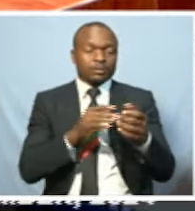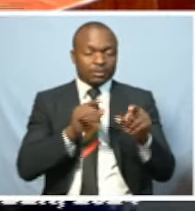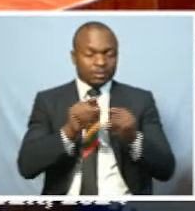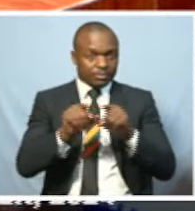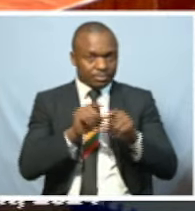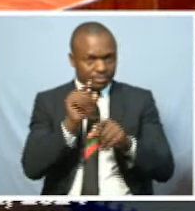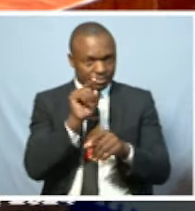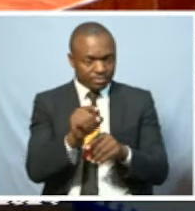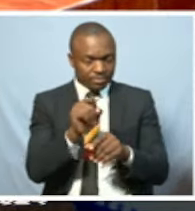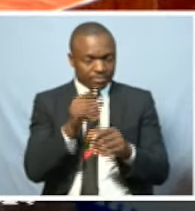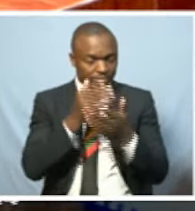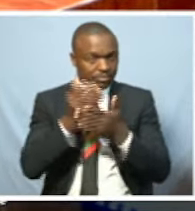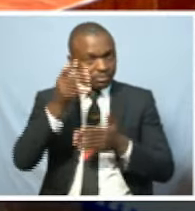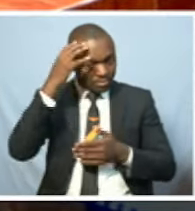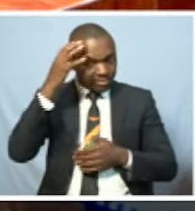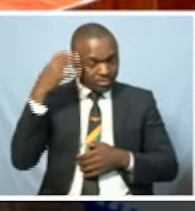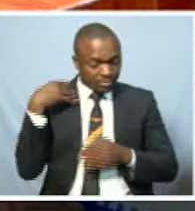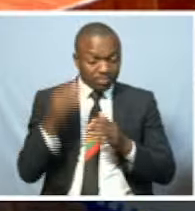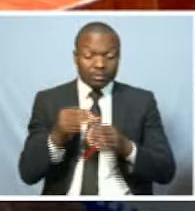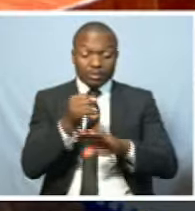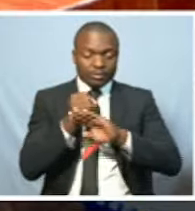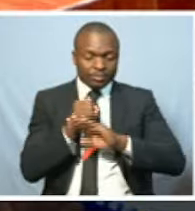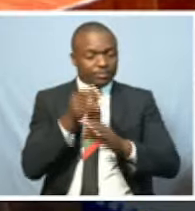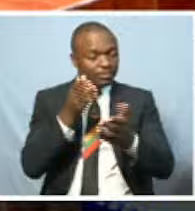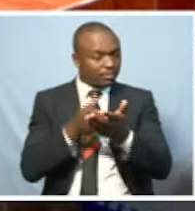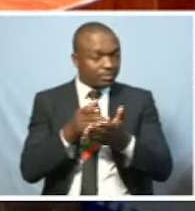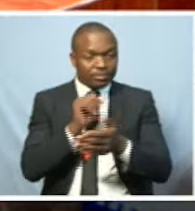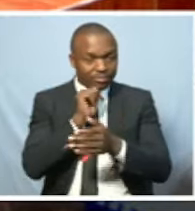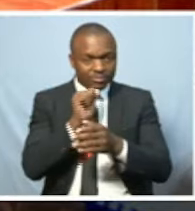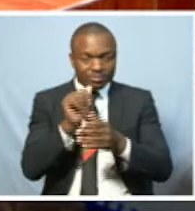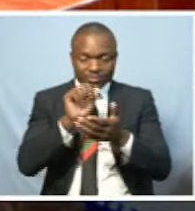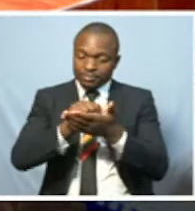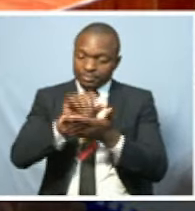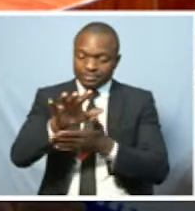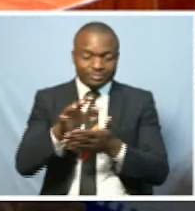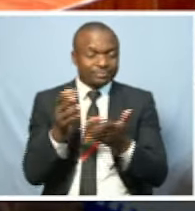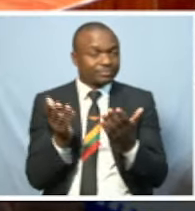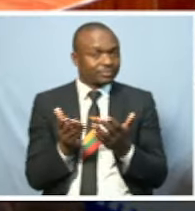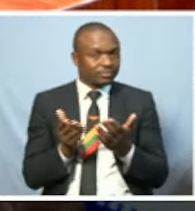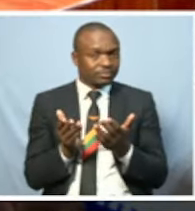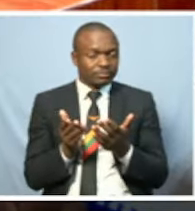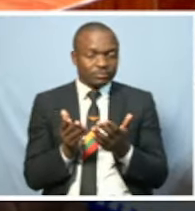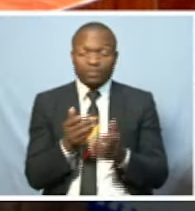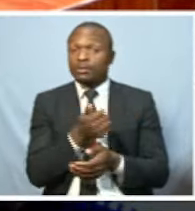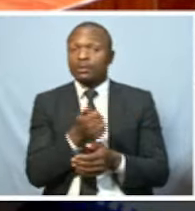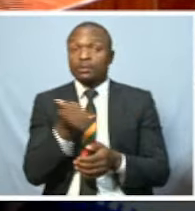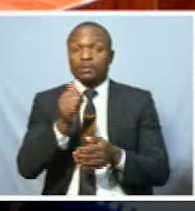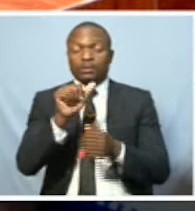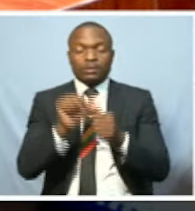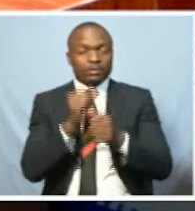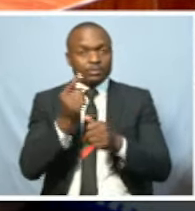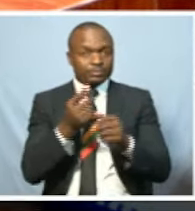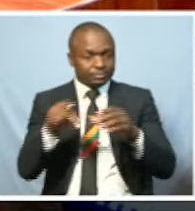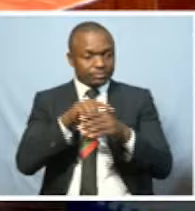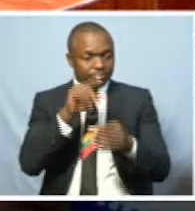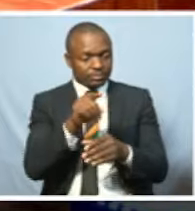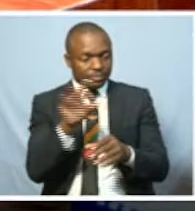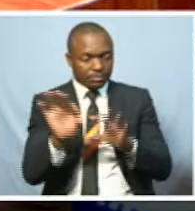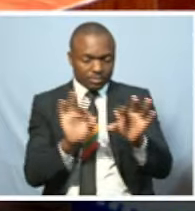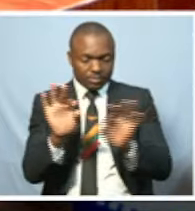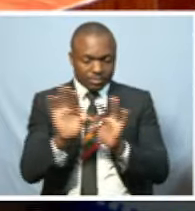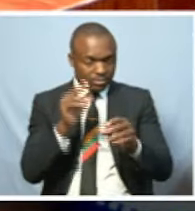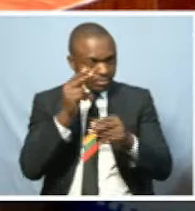procurement officer, who went and invited this. You didn't advertise for everyone to participate. You selected the